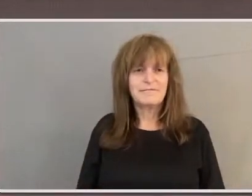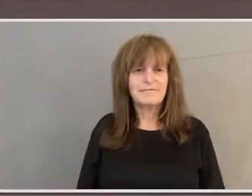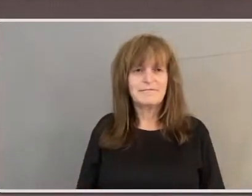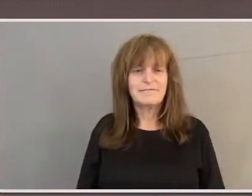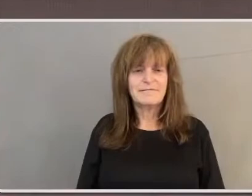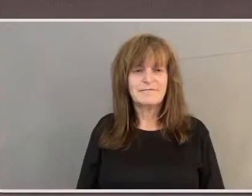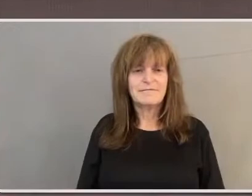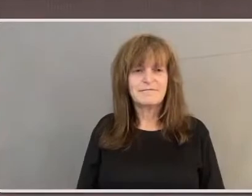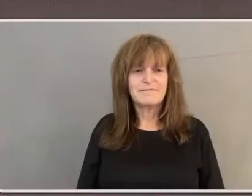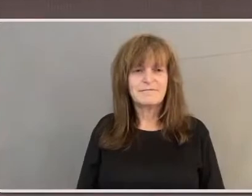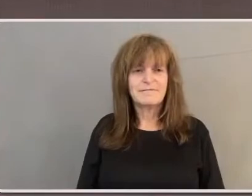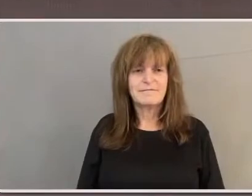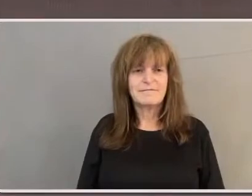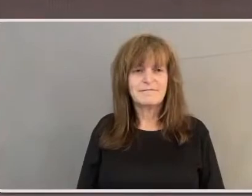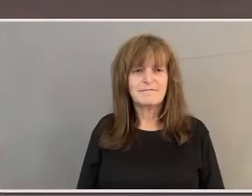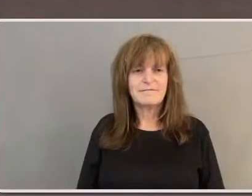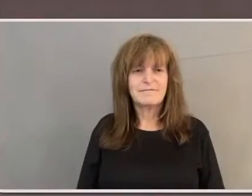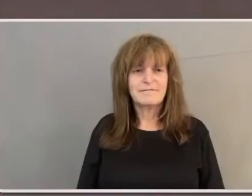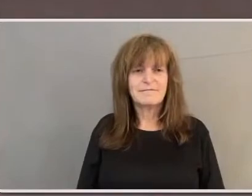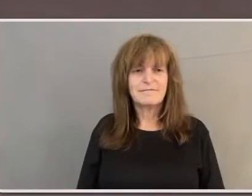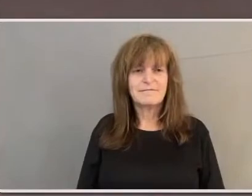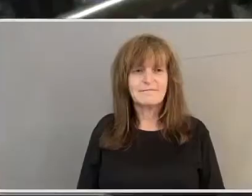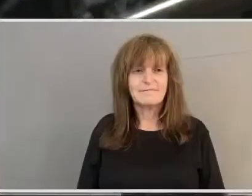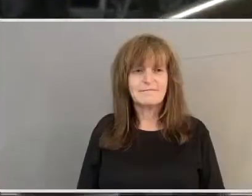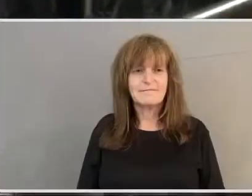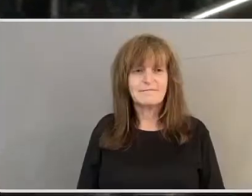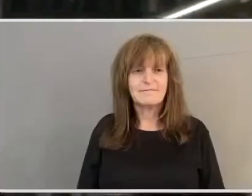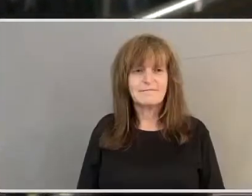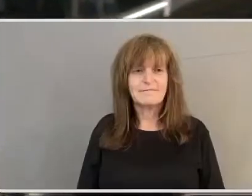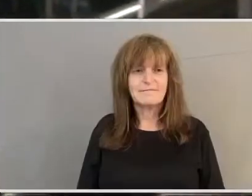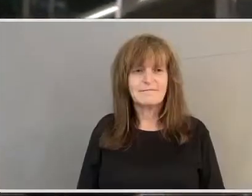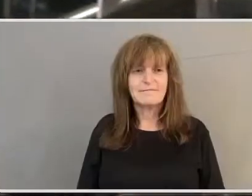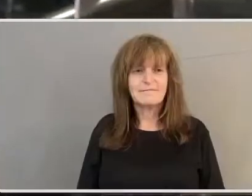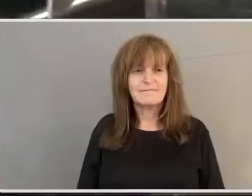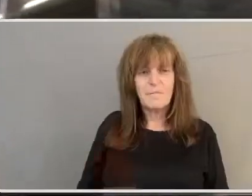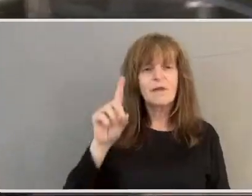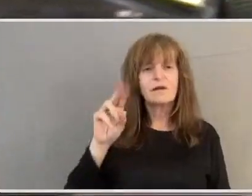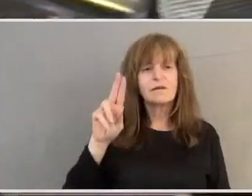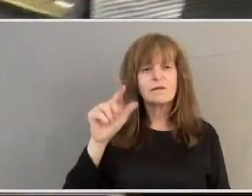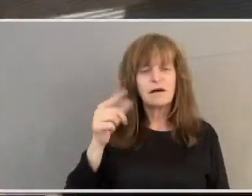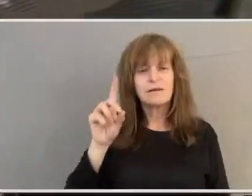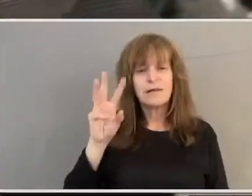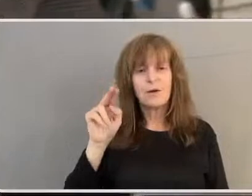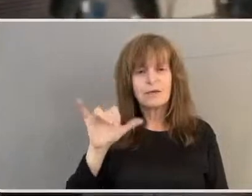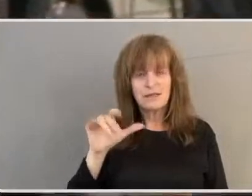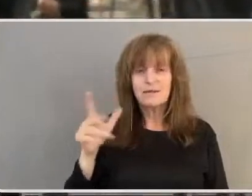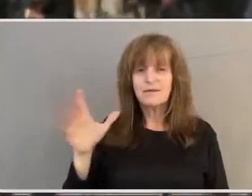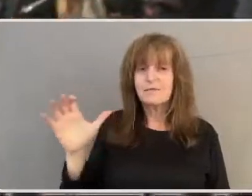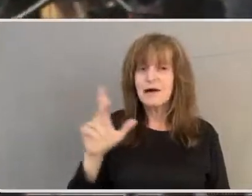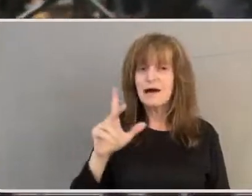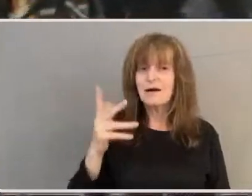Doug Downey returns as the Attorney General. I'd ask Minister Downey to come forward.